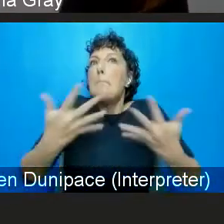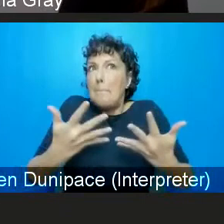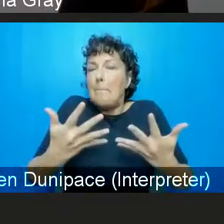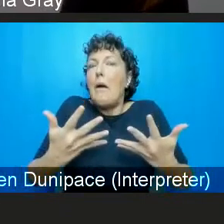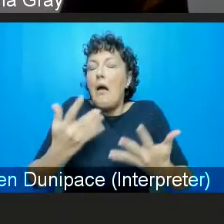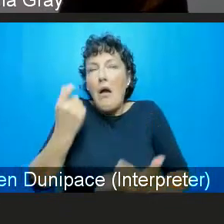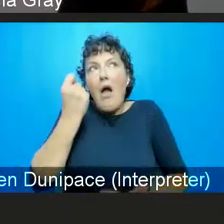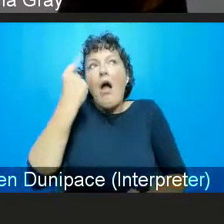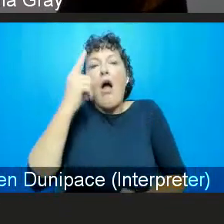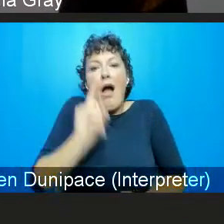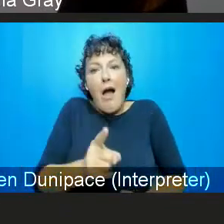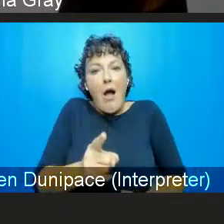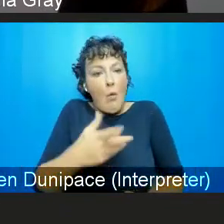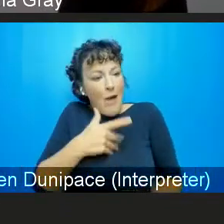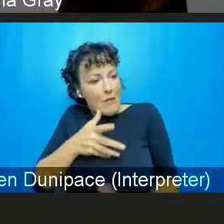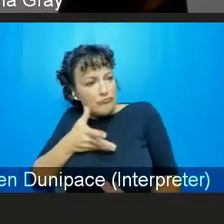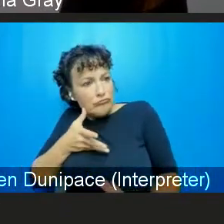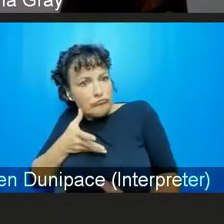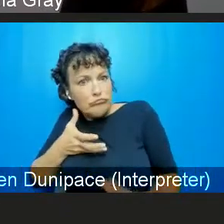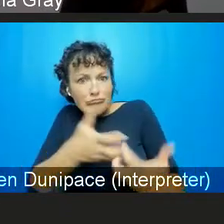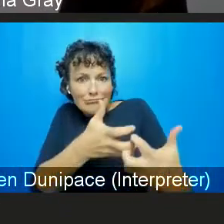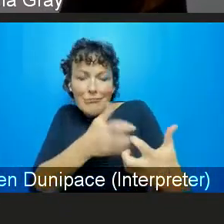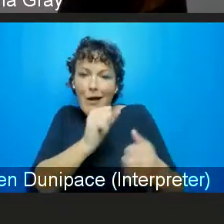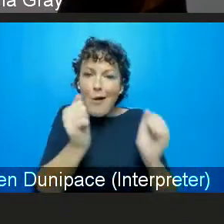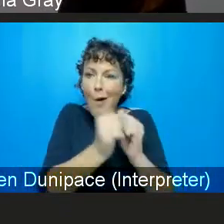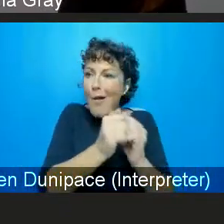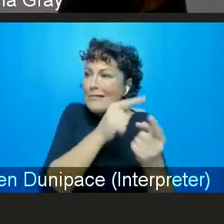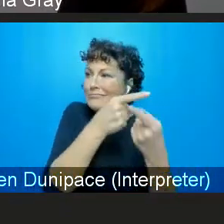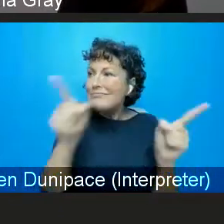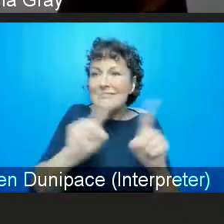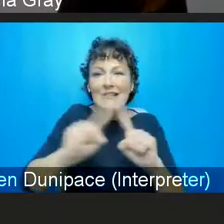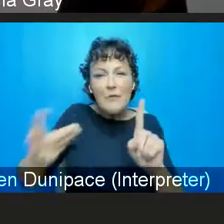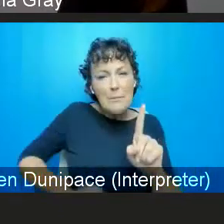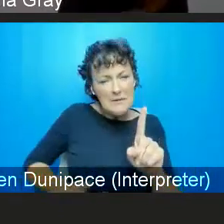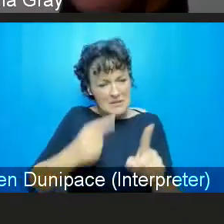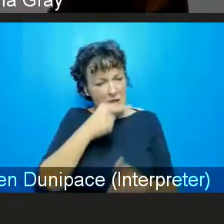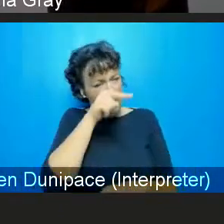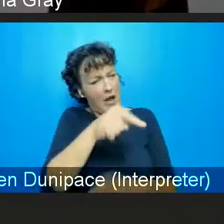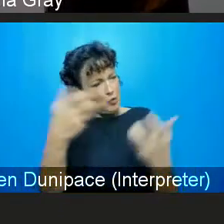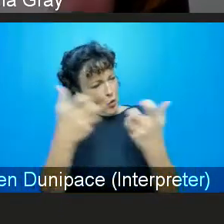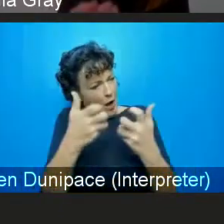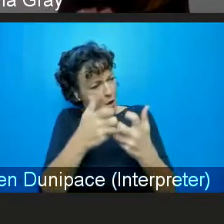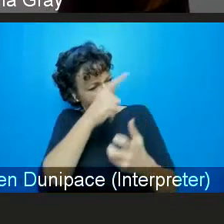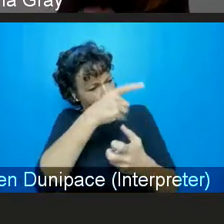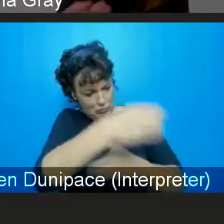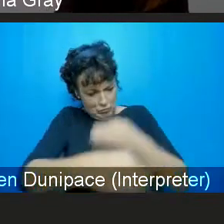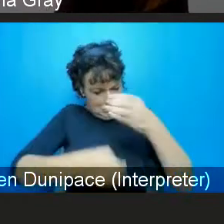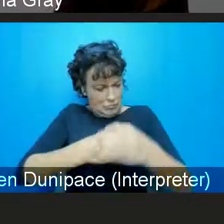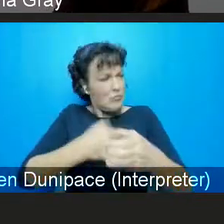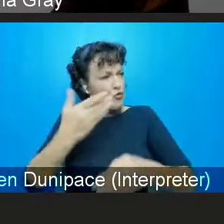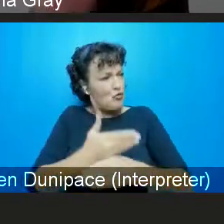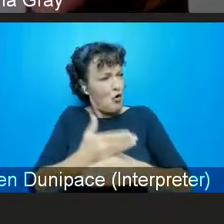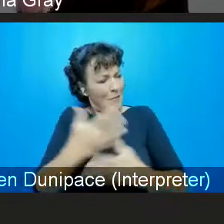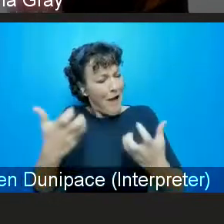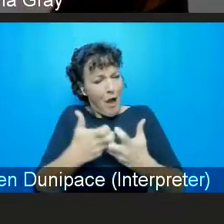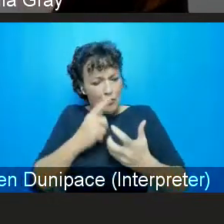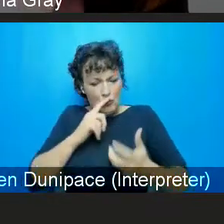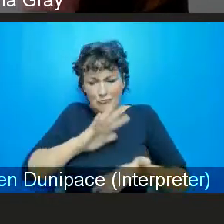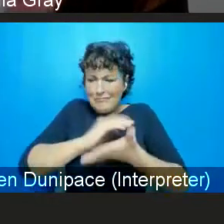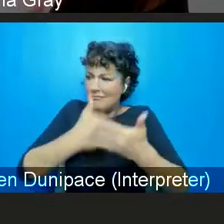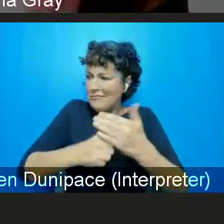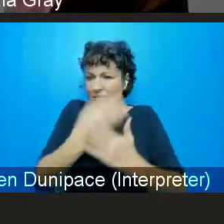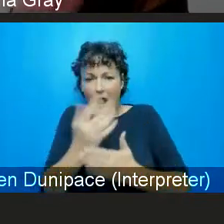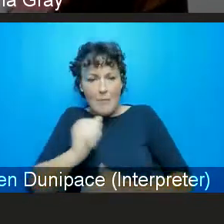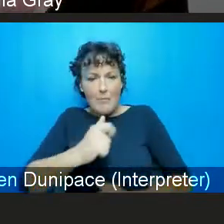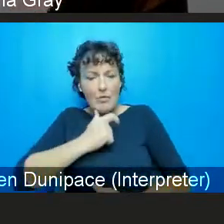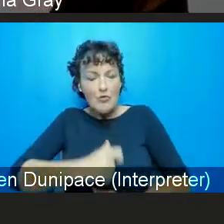colleagues across the business about how they build it into their roles, the actual operational side of their roles, because when they were then thinking about their customers and the needs of their customer,